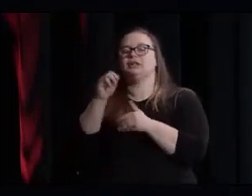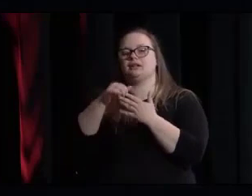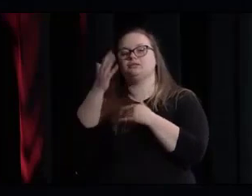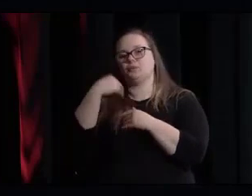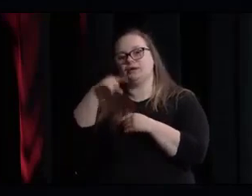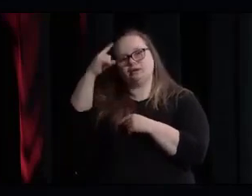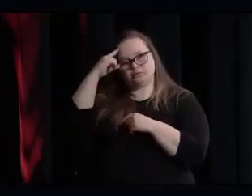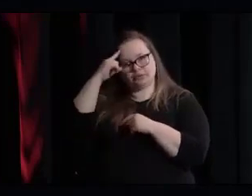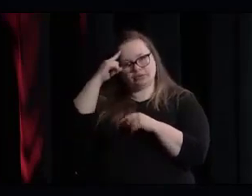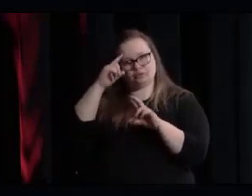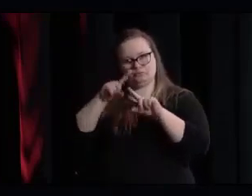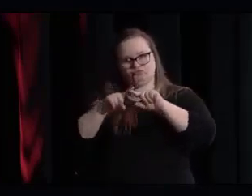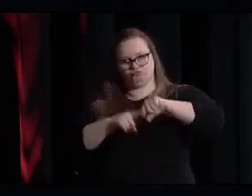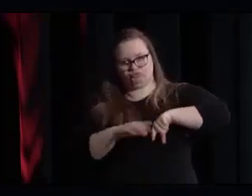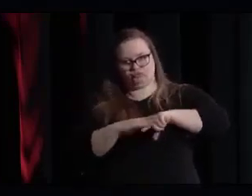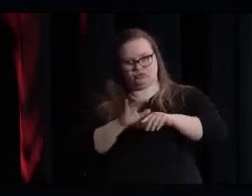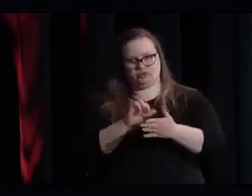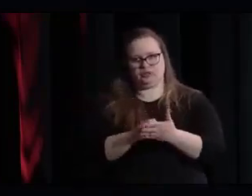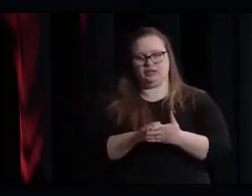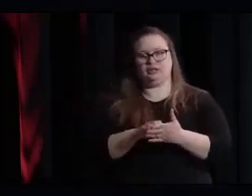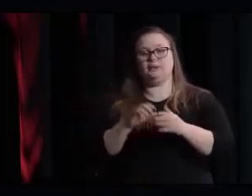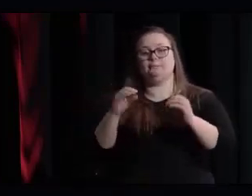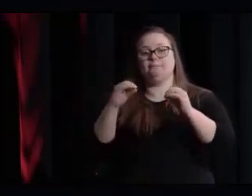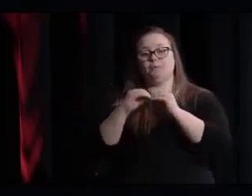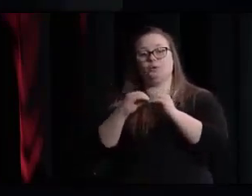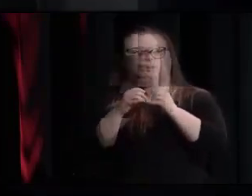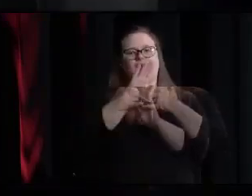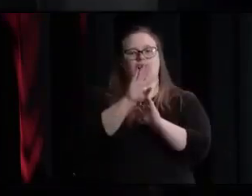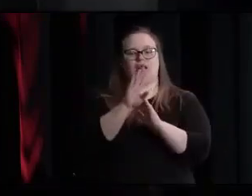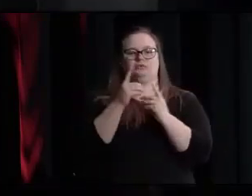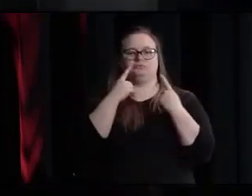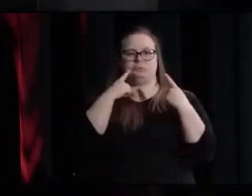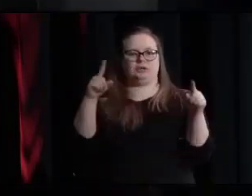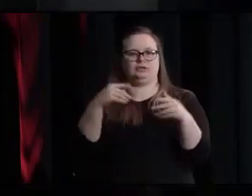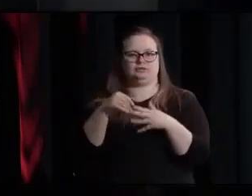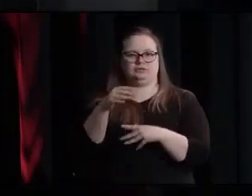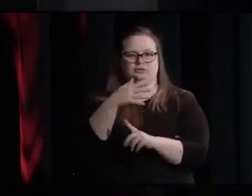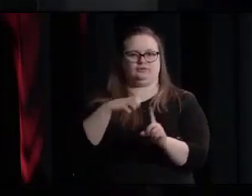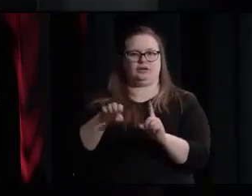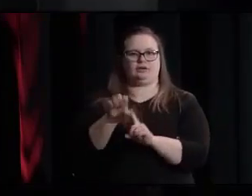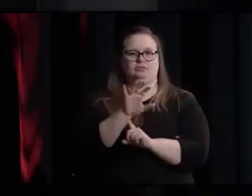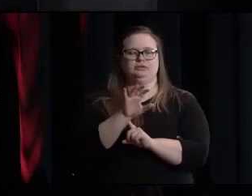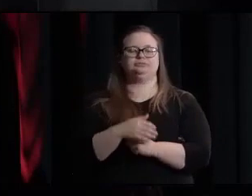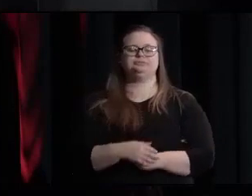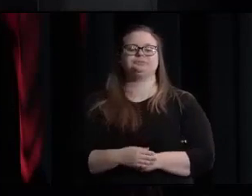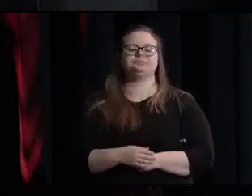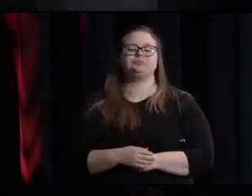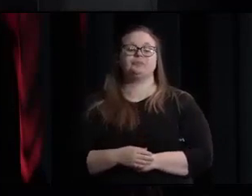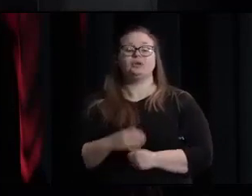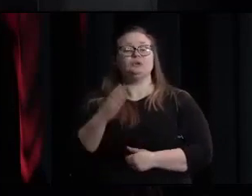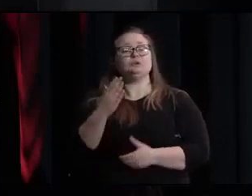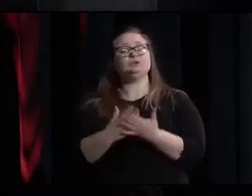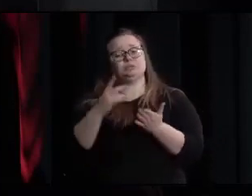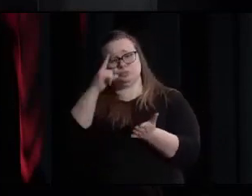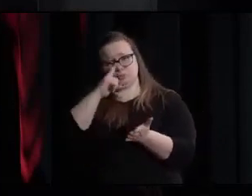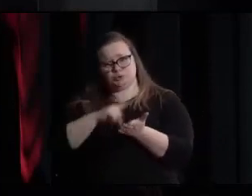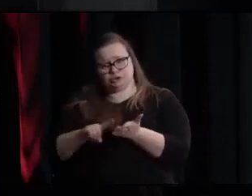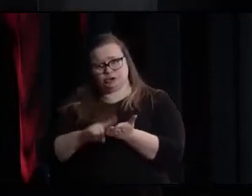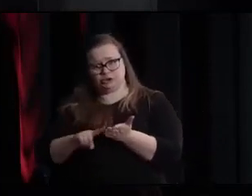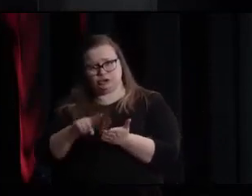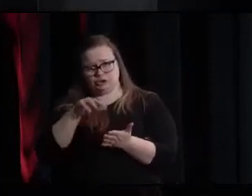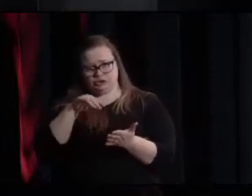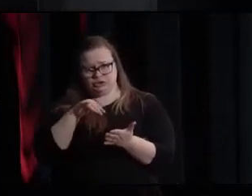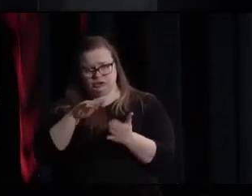maximize rewards and keep you safe. And so some researchers were very